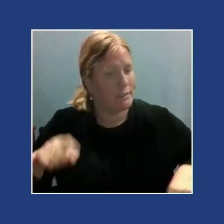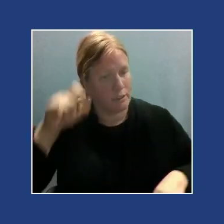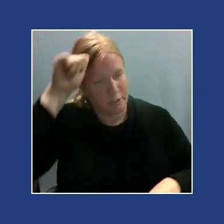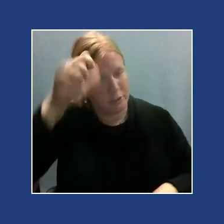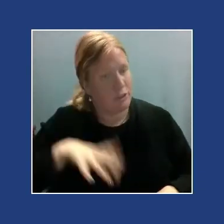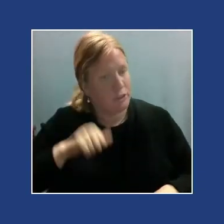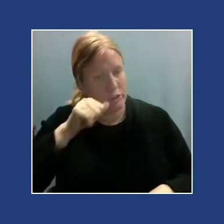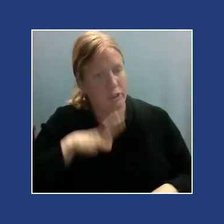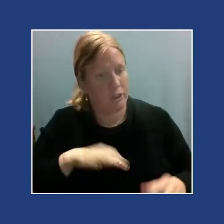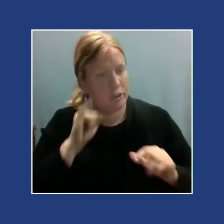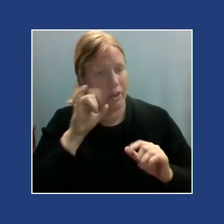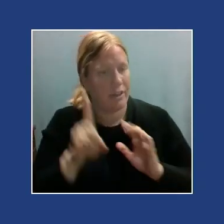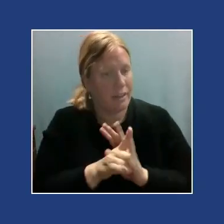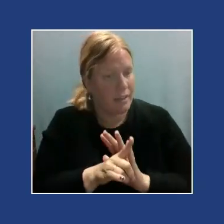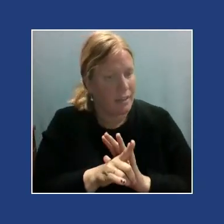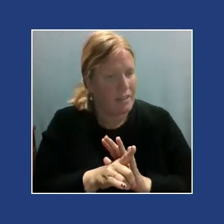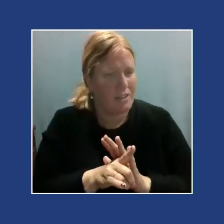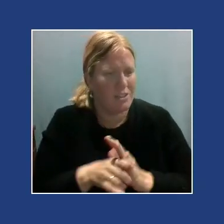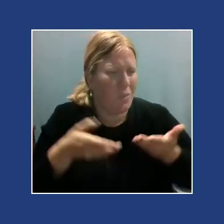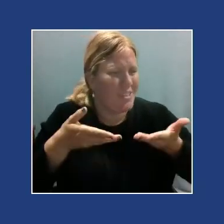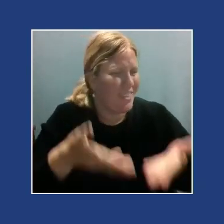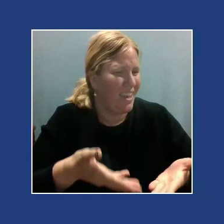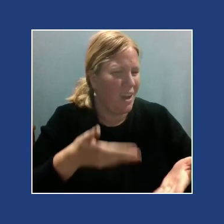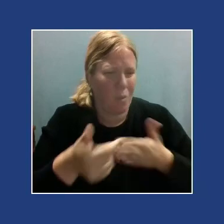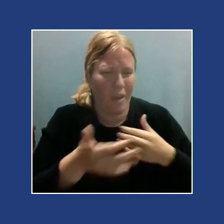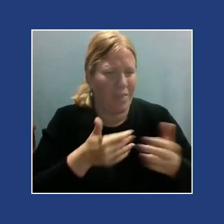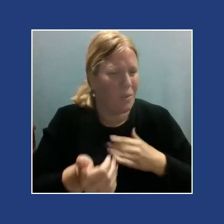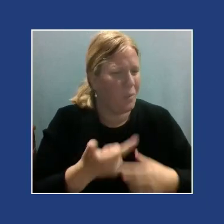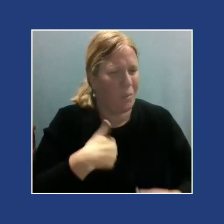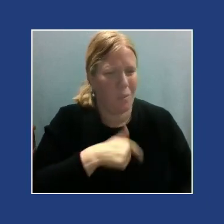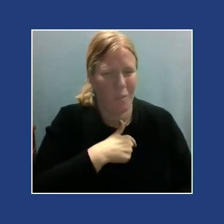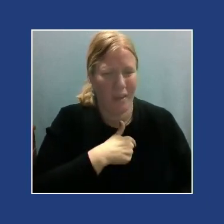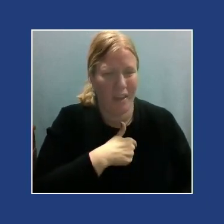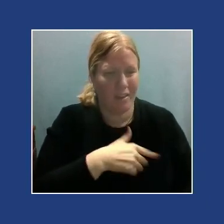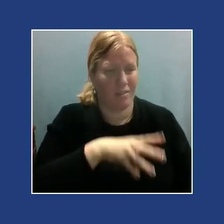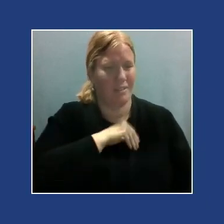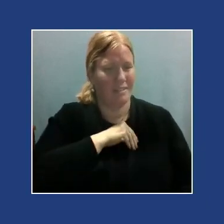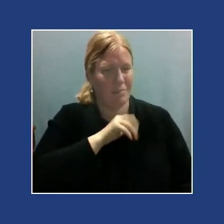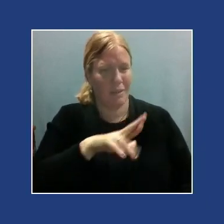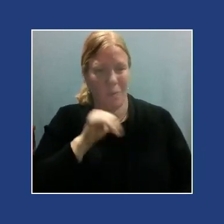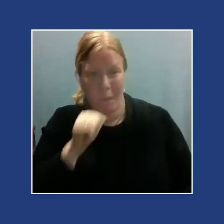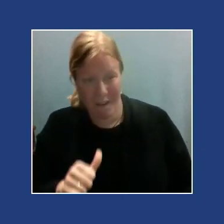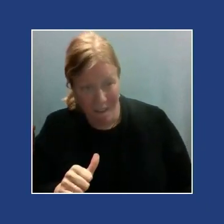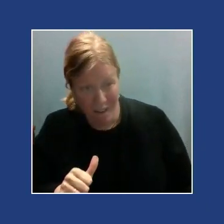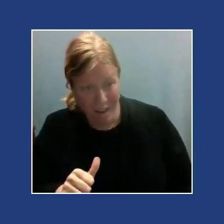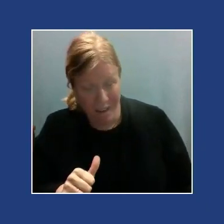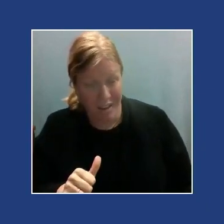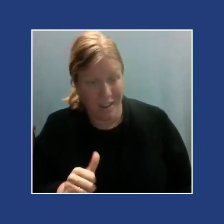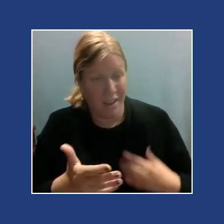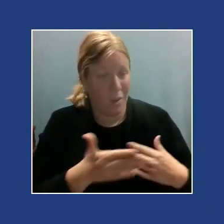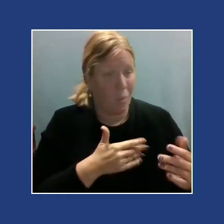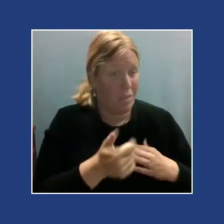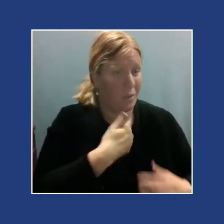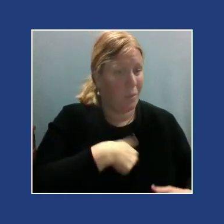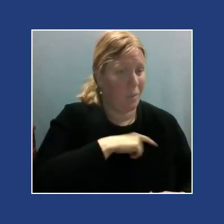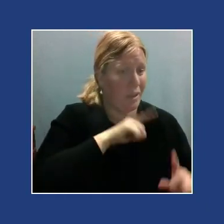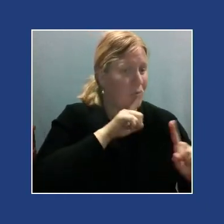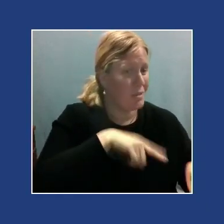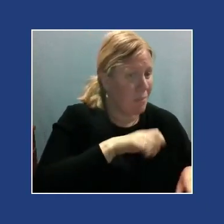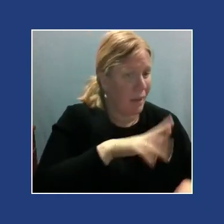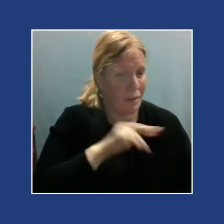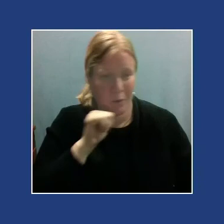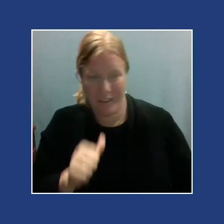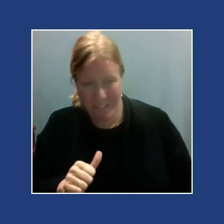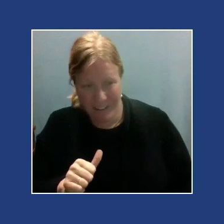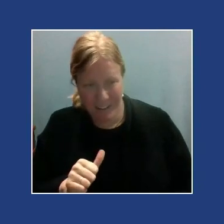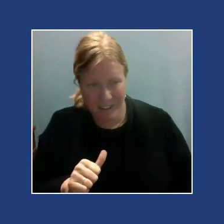is something that is there whether we acknowledge it or not, whether we are responsive to it or not, and whether